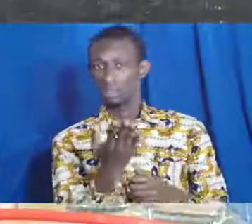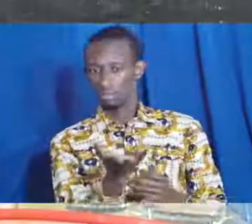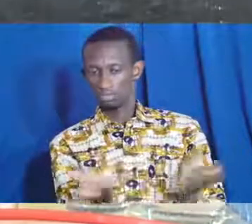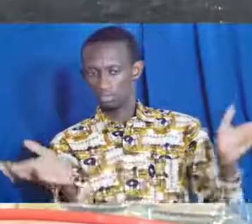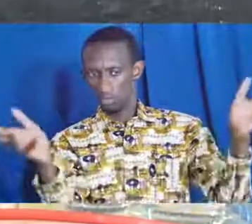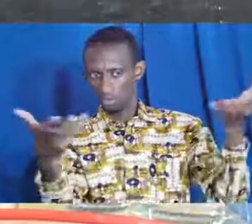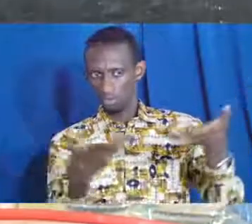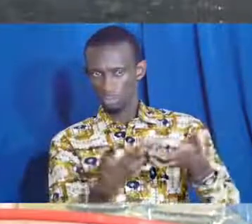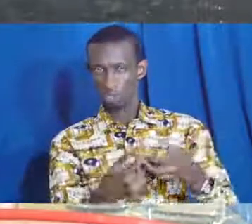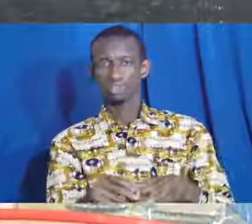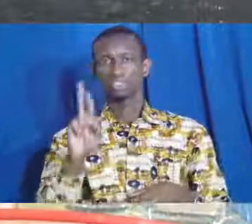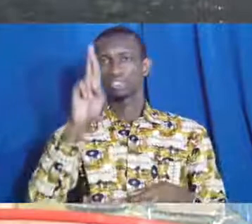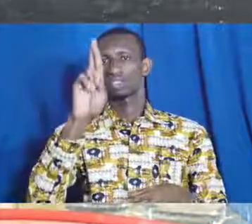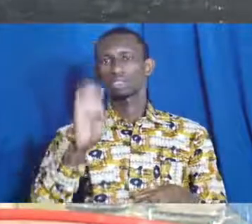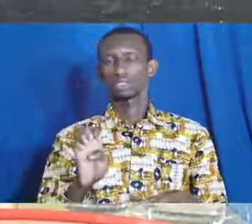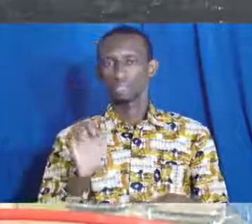combustion reaction.